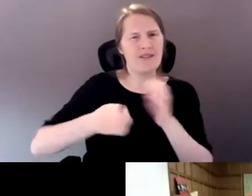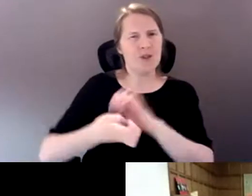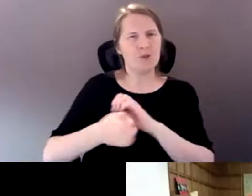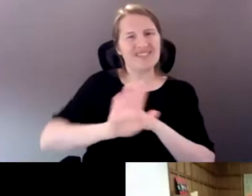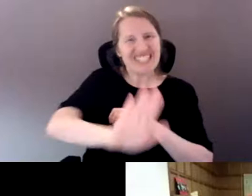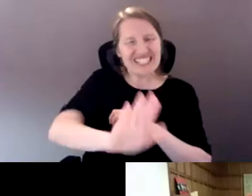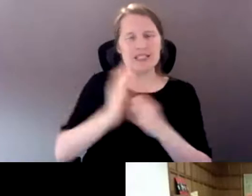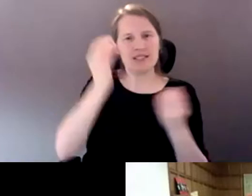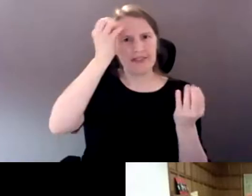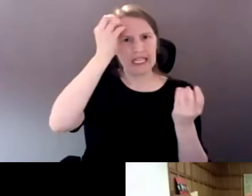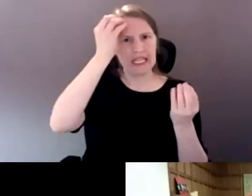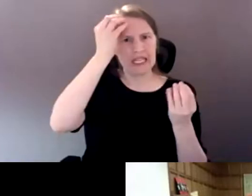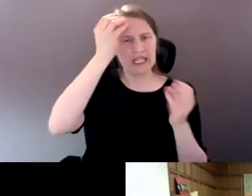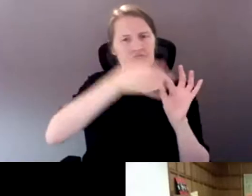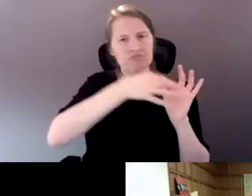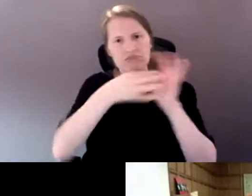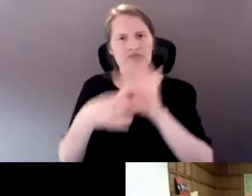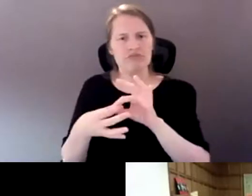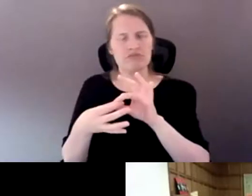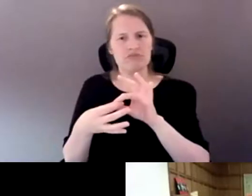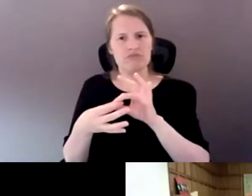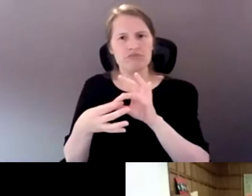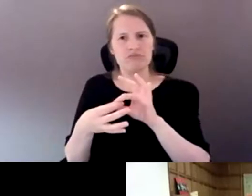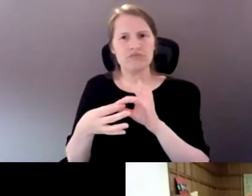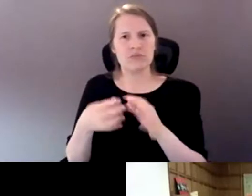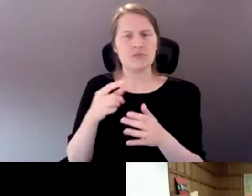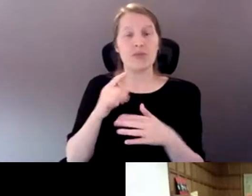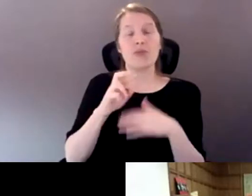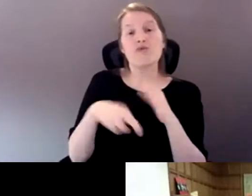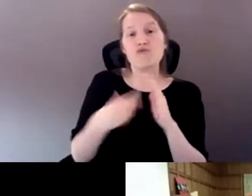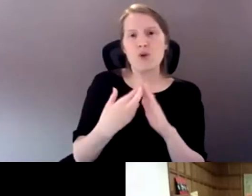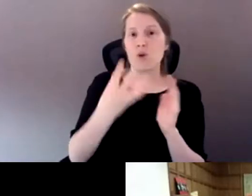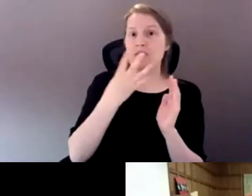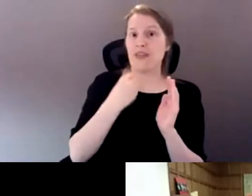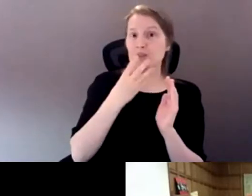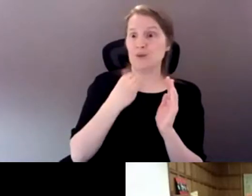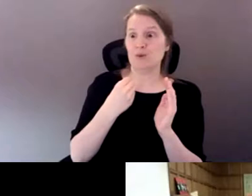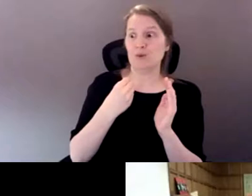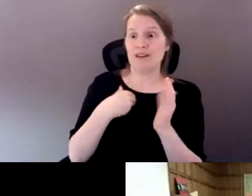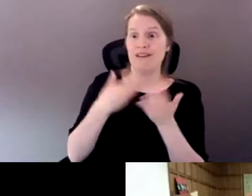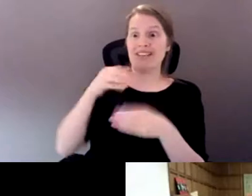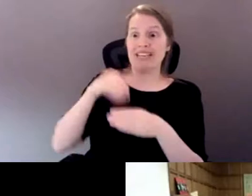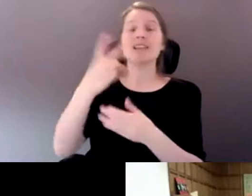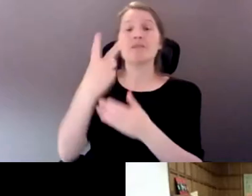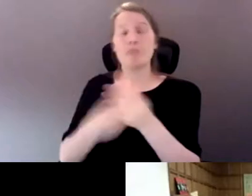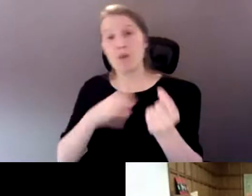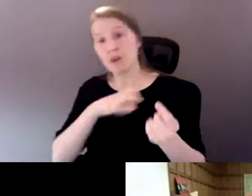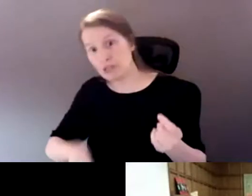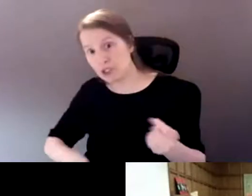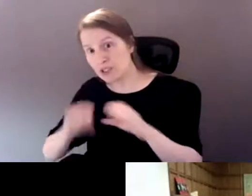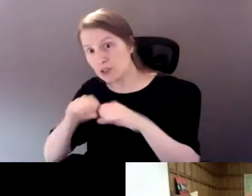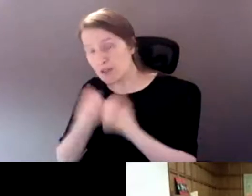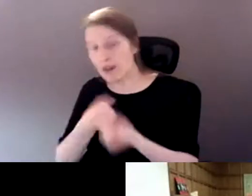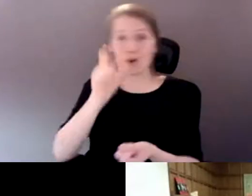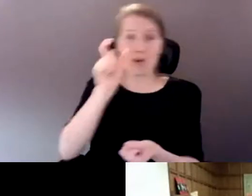perspective on what role Jews have played both for Christian and Muslim societies